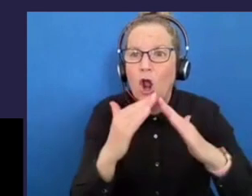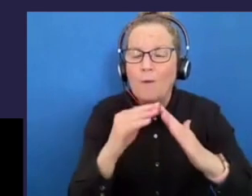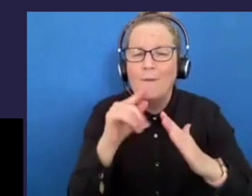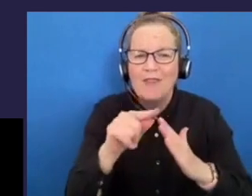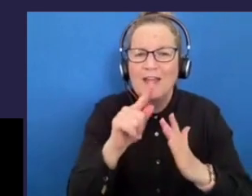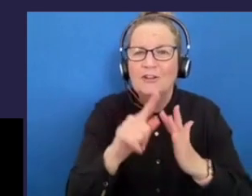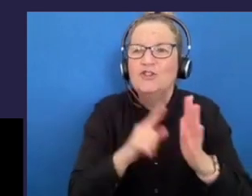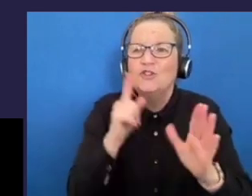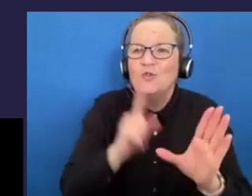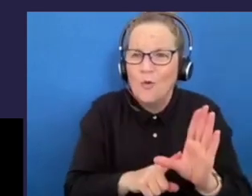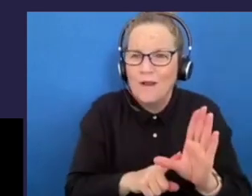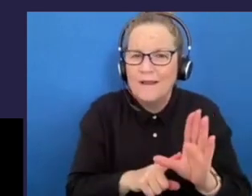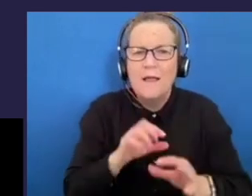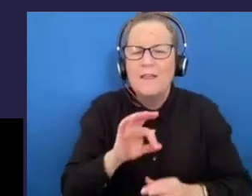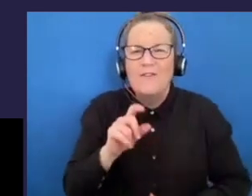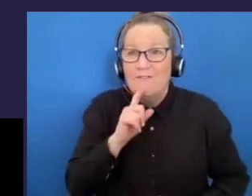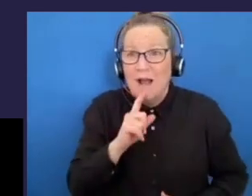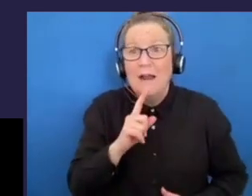please.